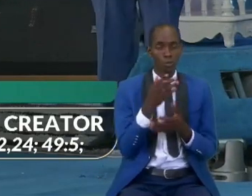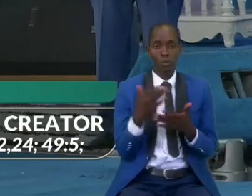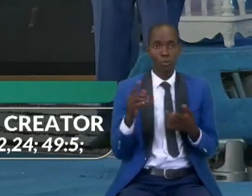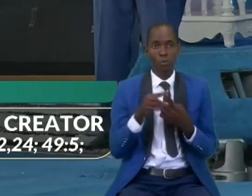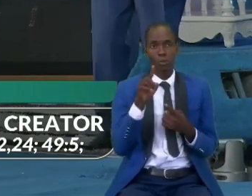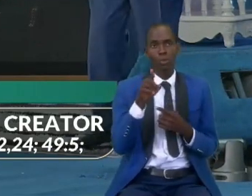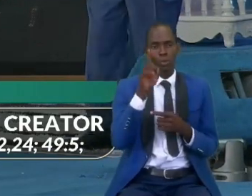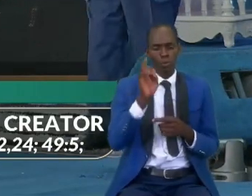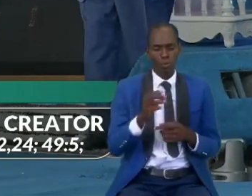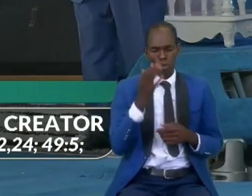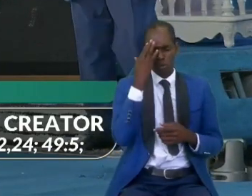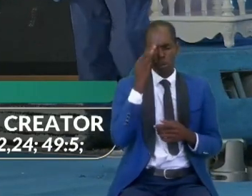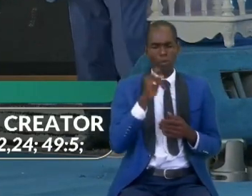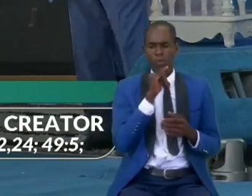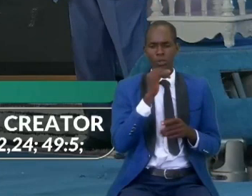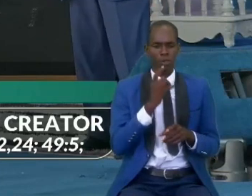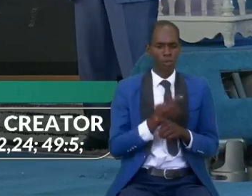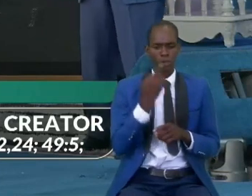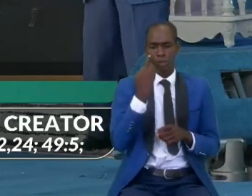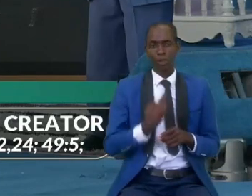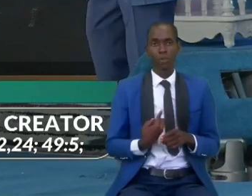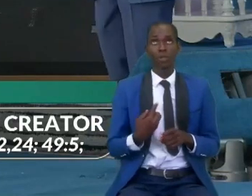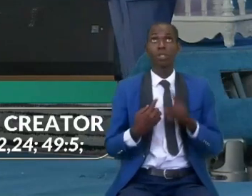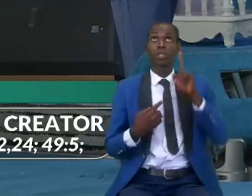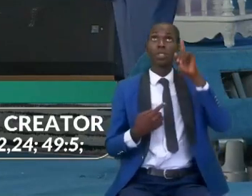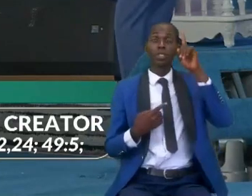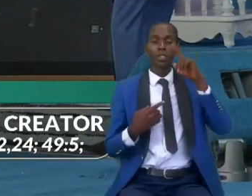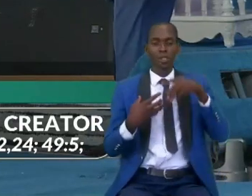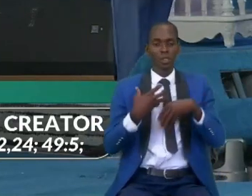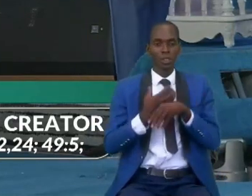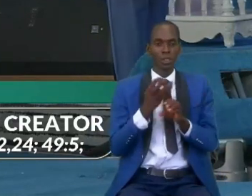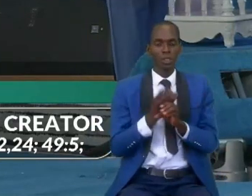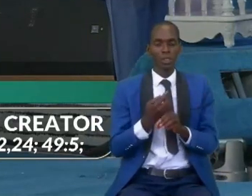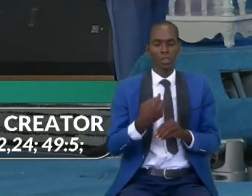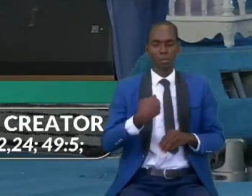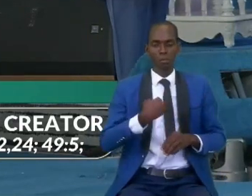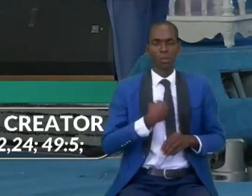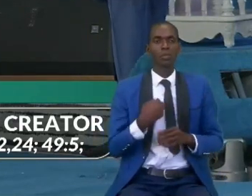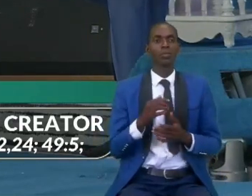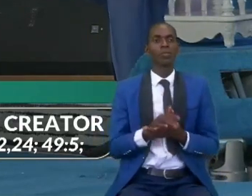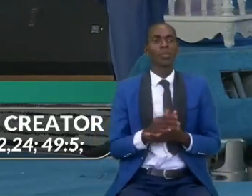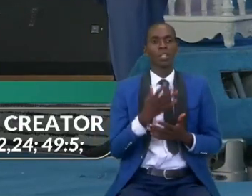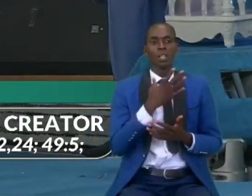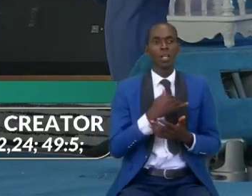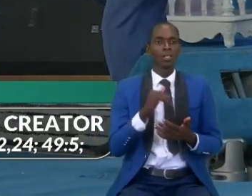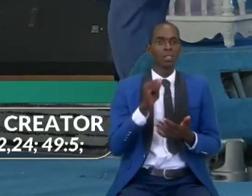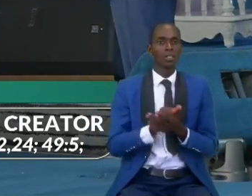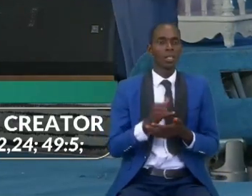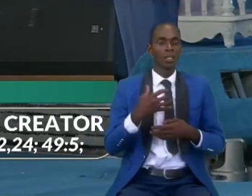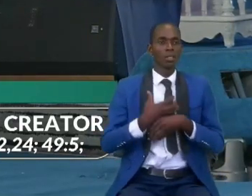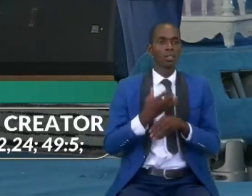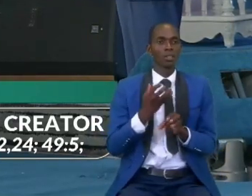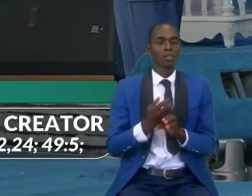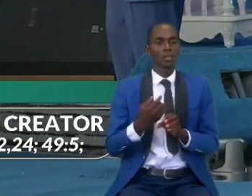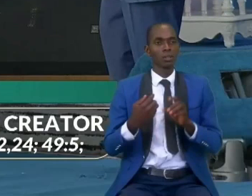me. And then he said, that formed me from the womb. And then he